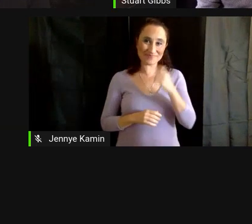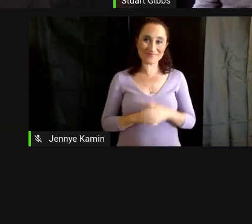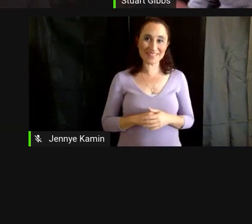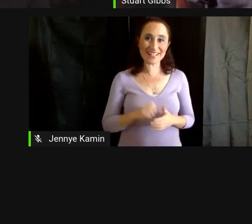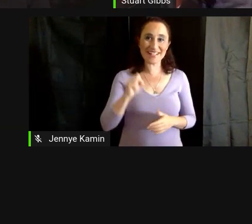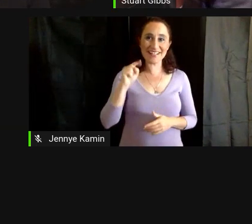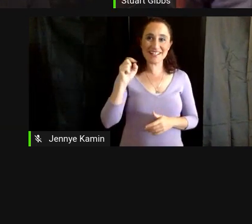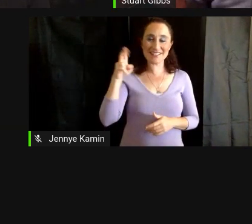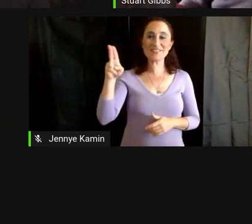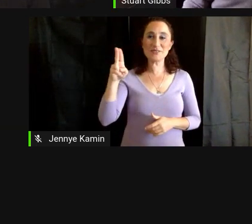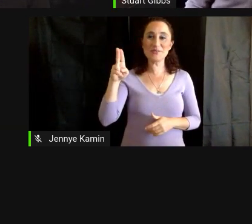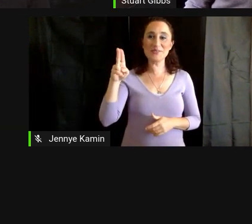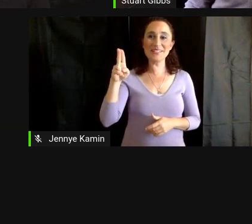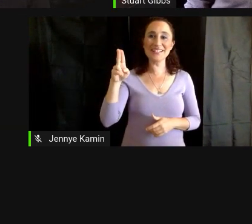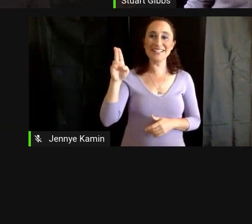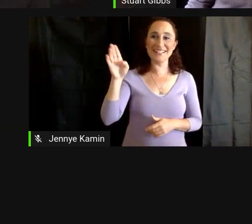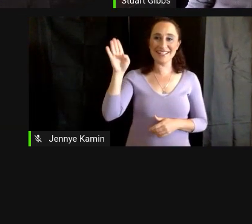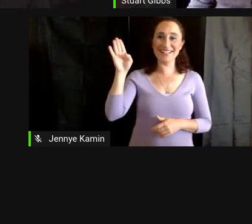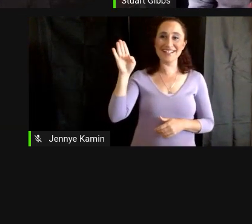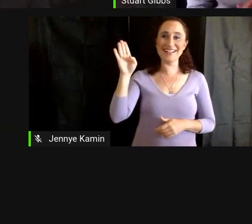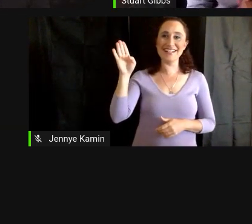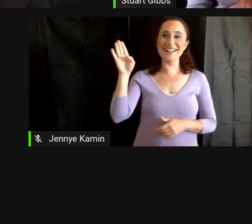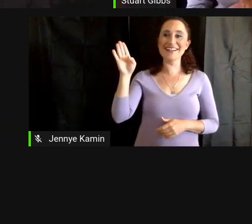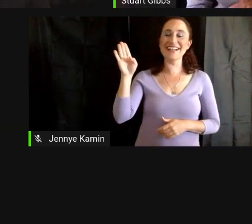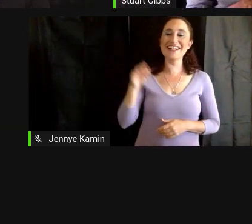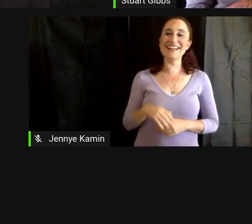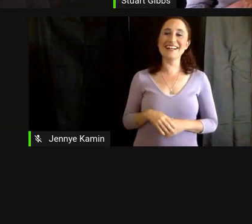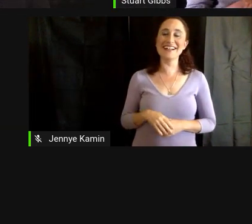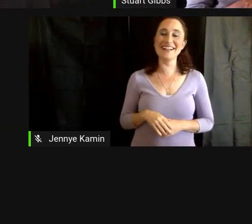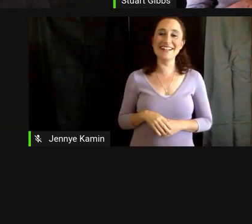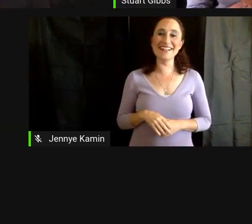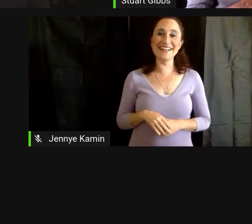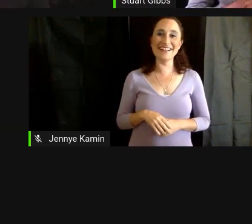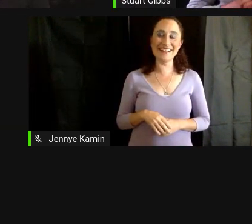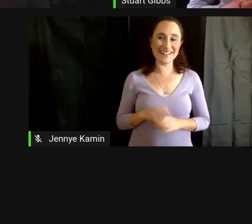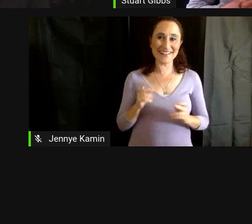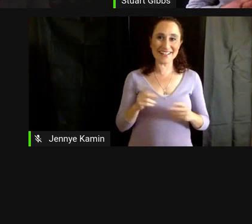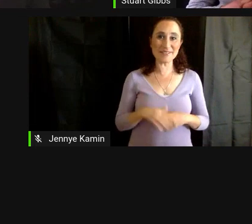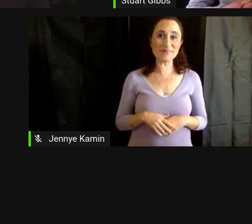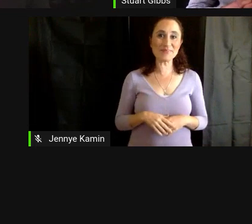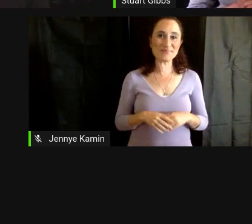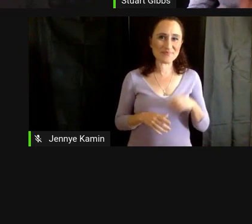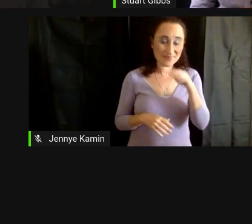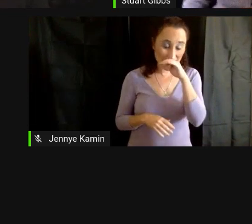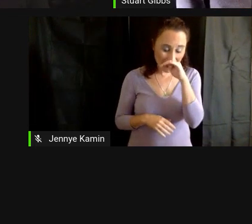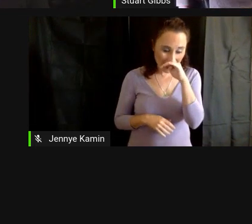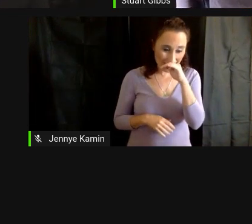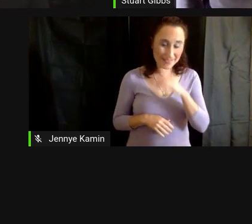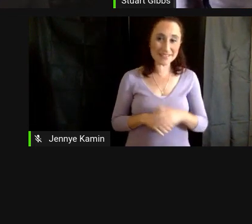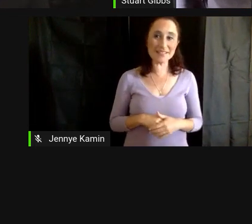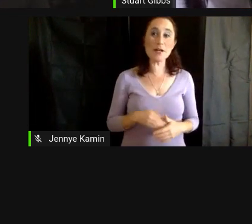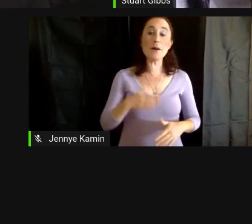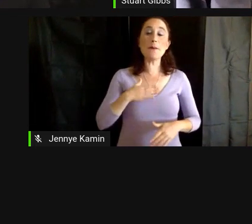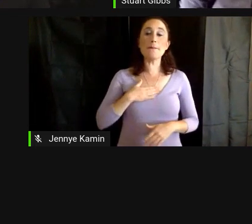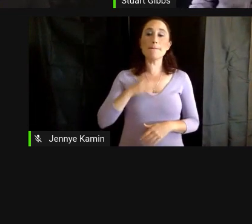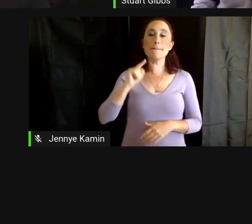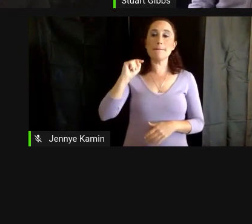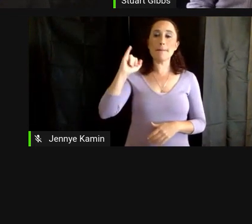Stu? I'll go next. Okay. Then I'll go. Max can take it home. Okay, so my